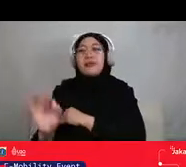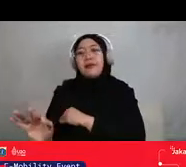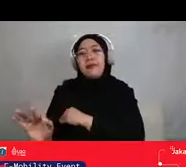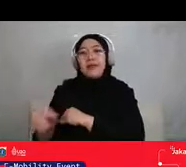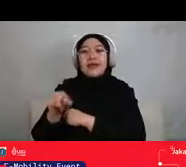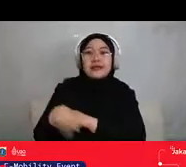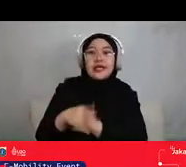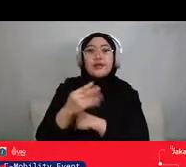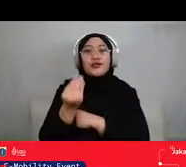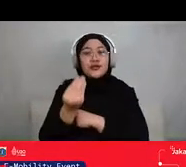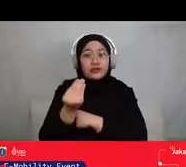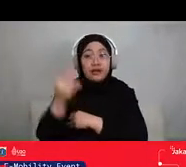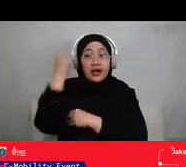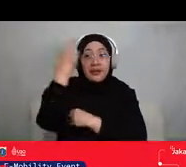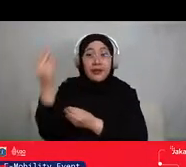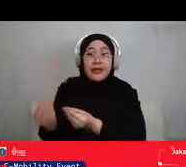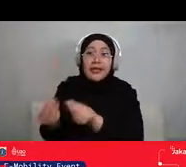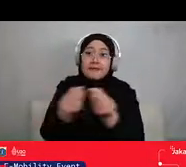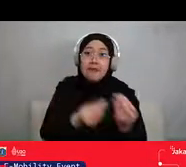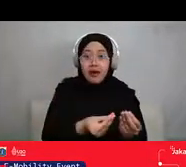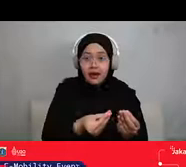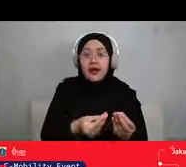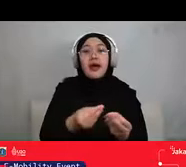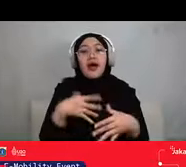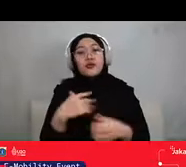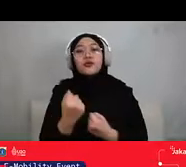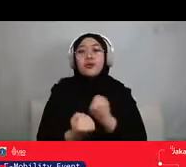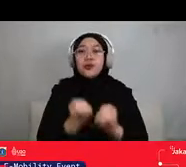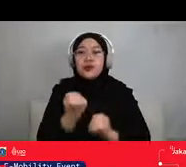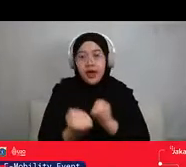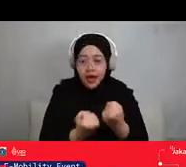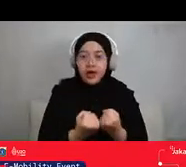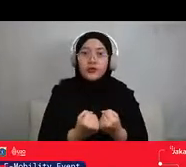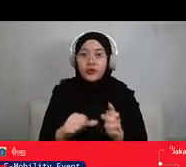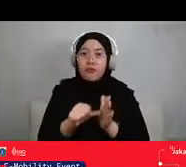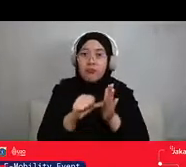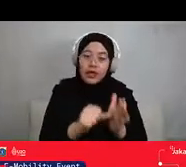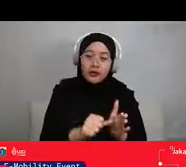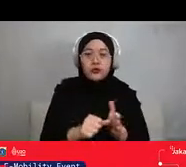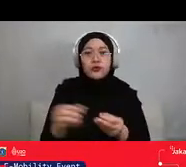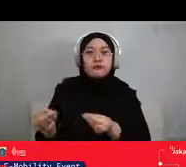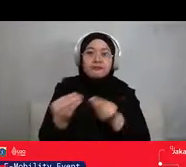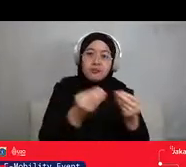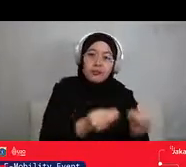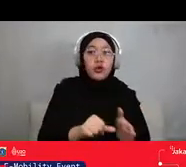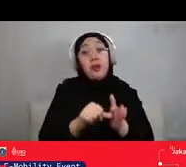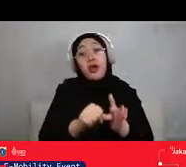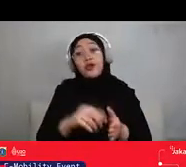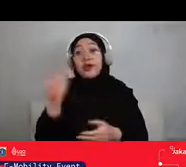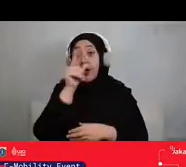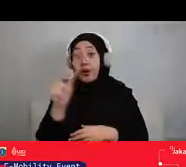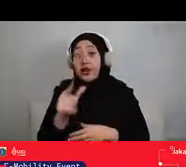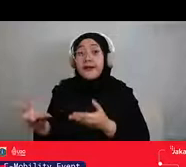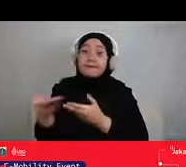buses, green funds, or even the overseas development assistance from KFW and